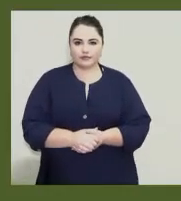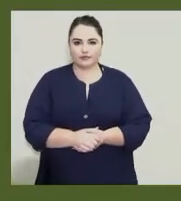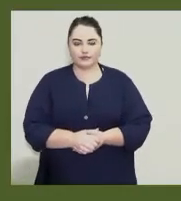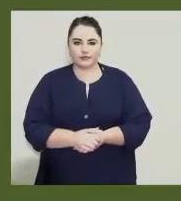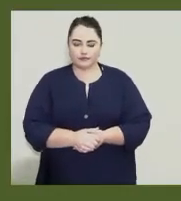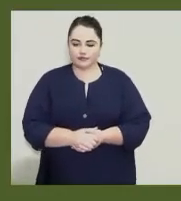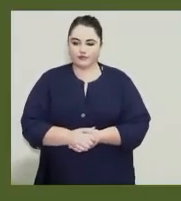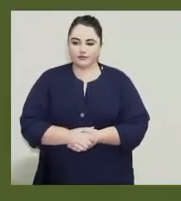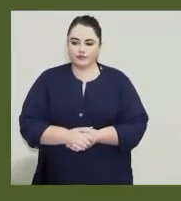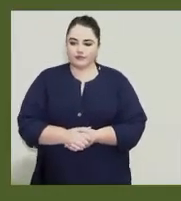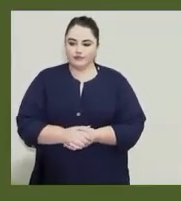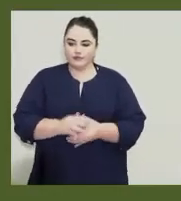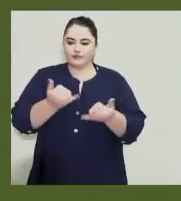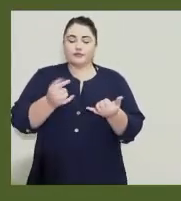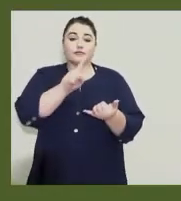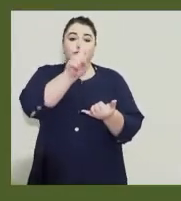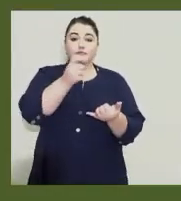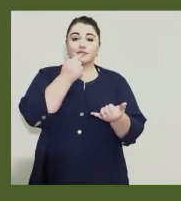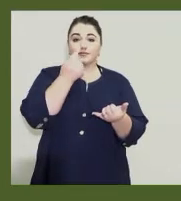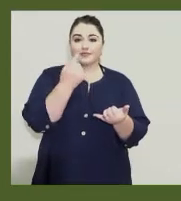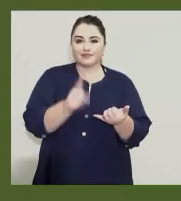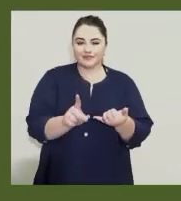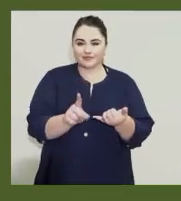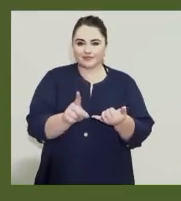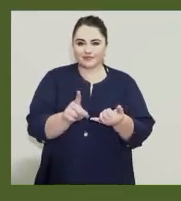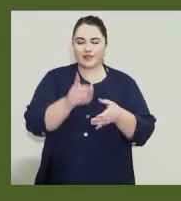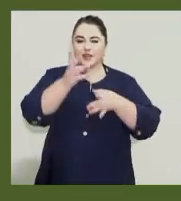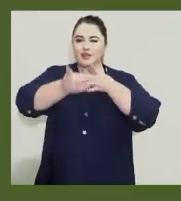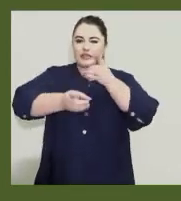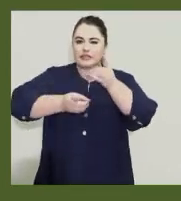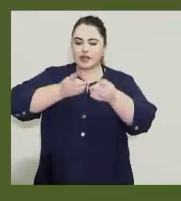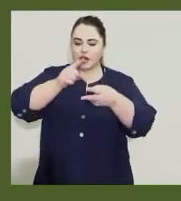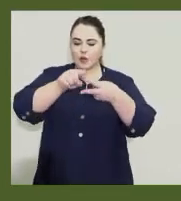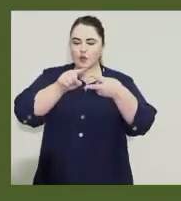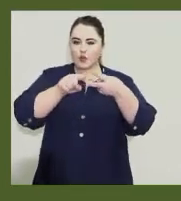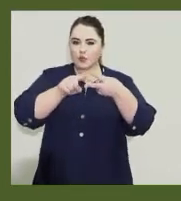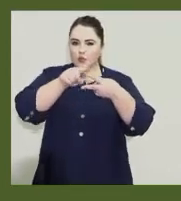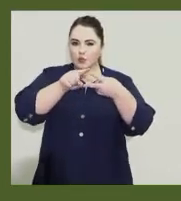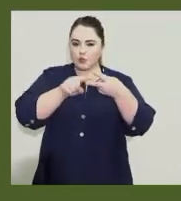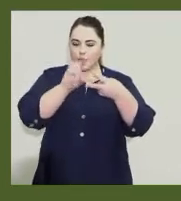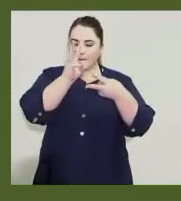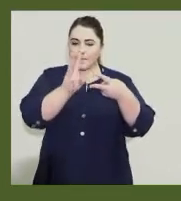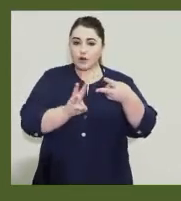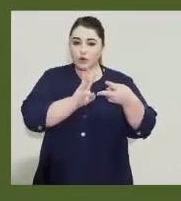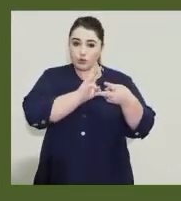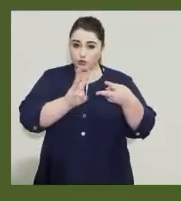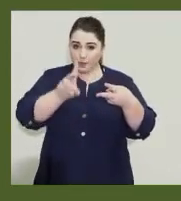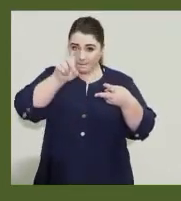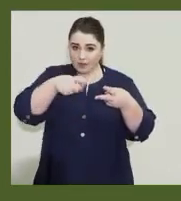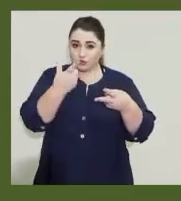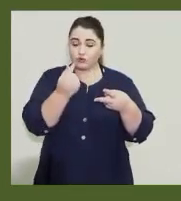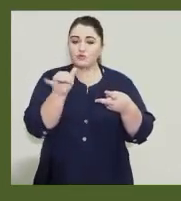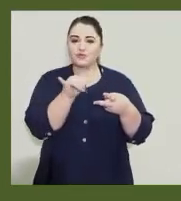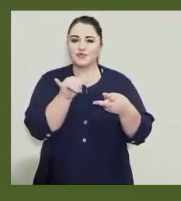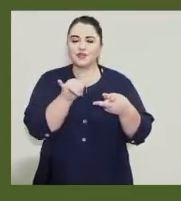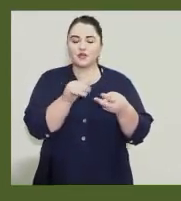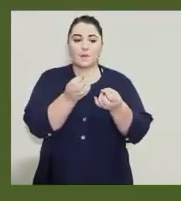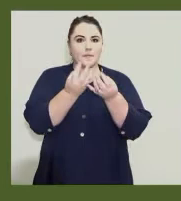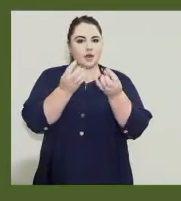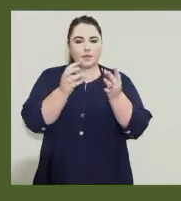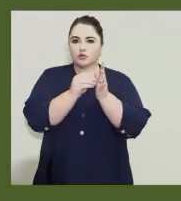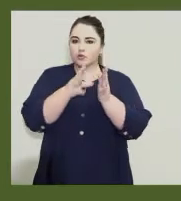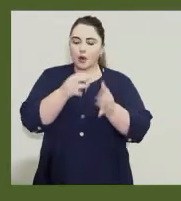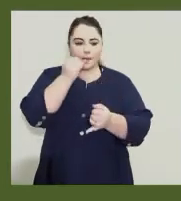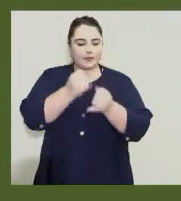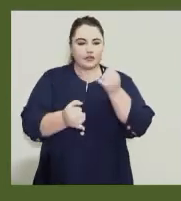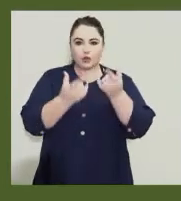Now the question says, describe two precautions to be taken. And this is where many learners go wrong. They mention